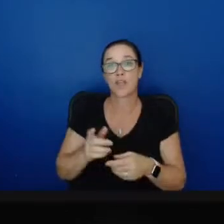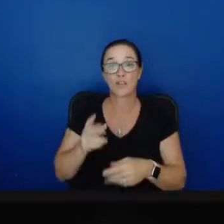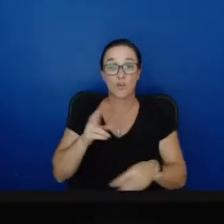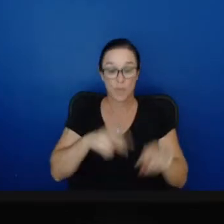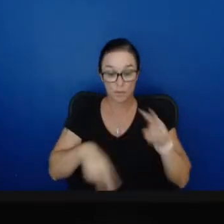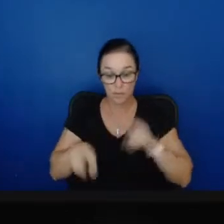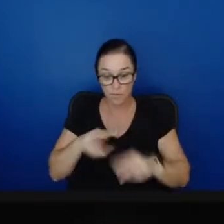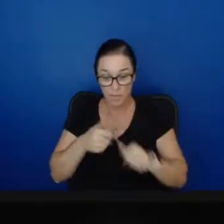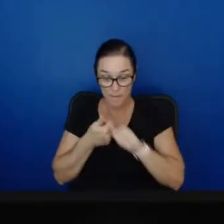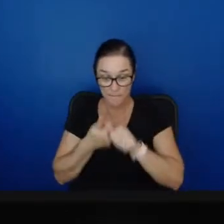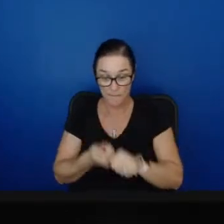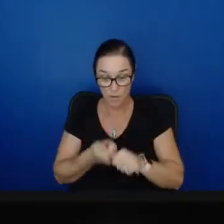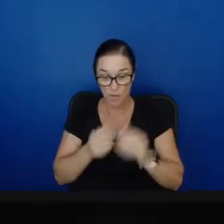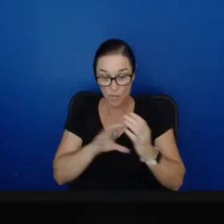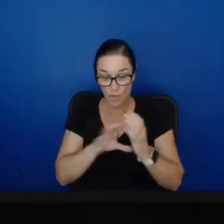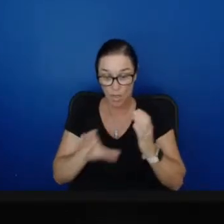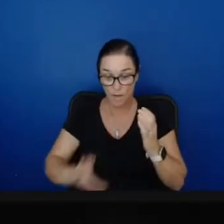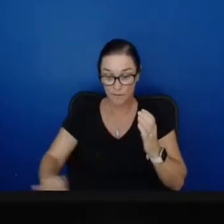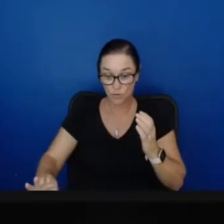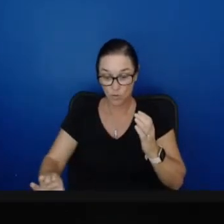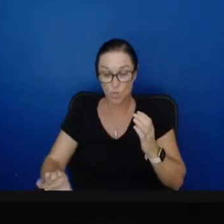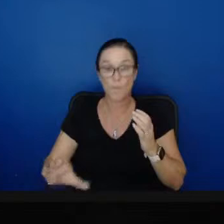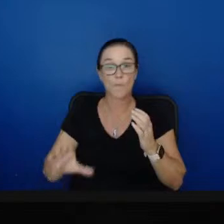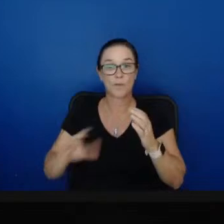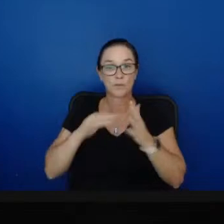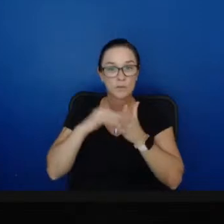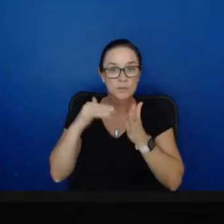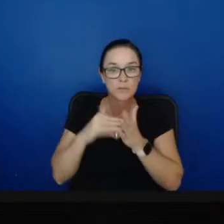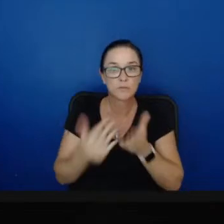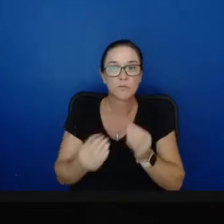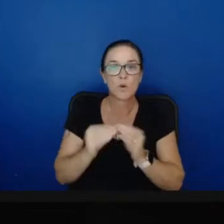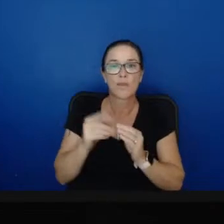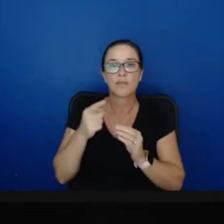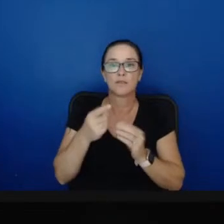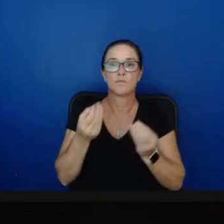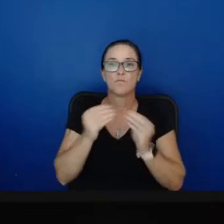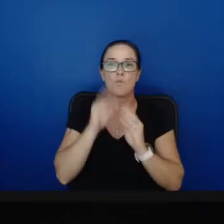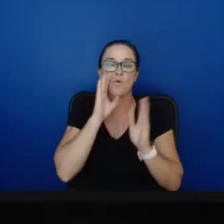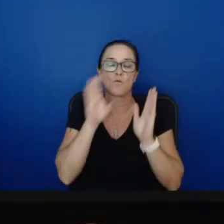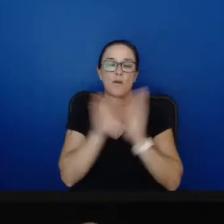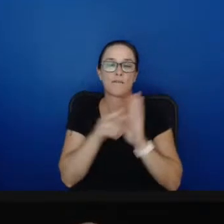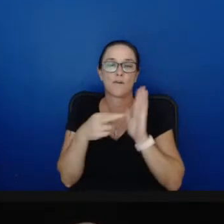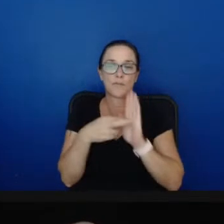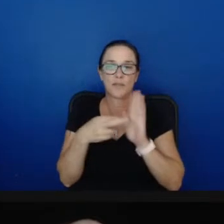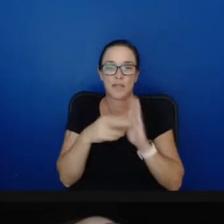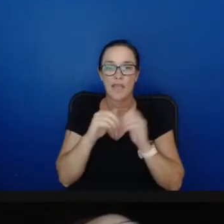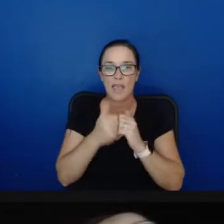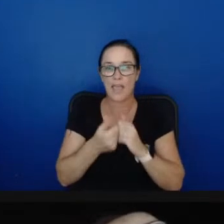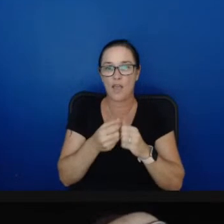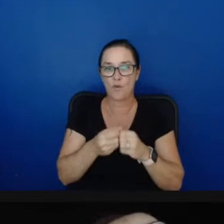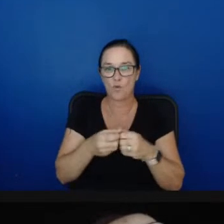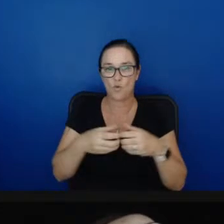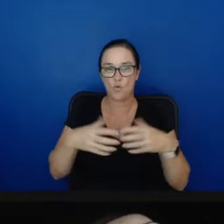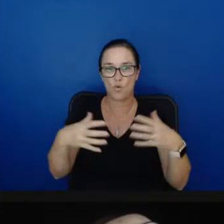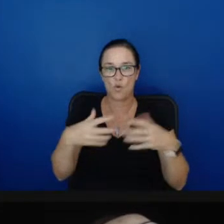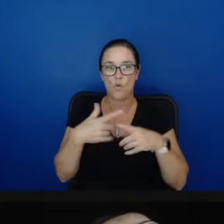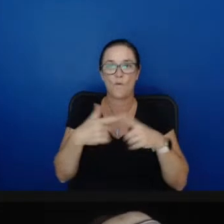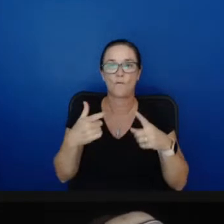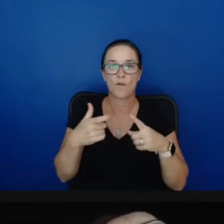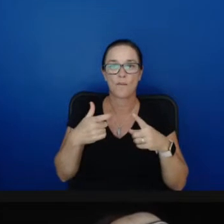studying them. Here is a little bit more graphical representation of how this thing grew from a fairly flat shape to